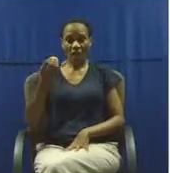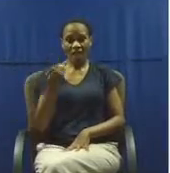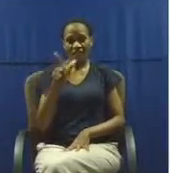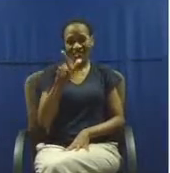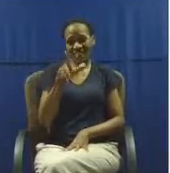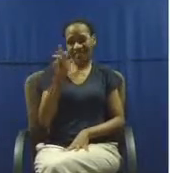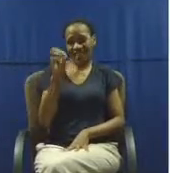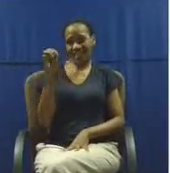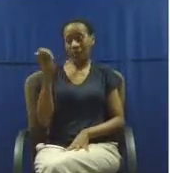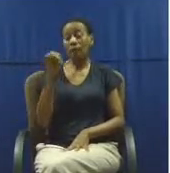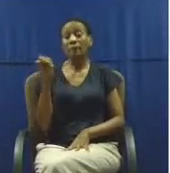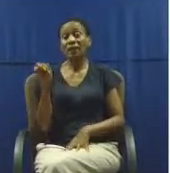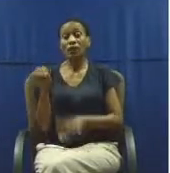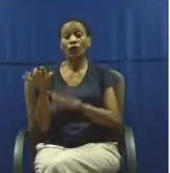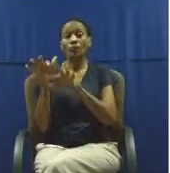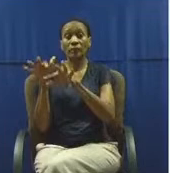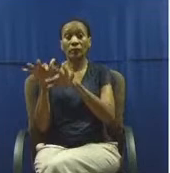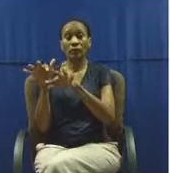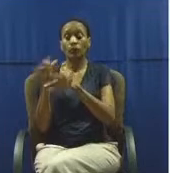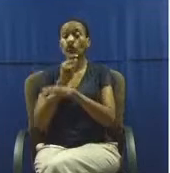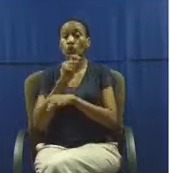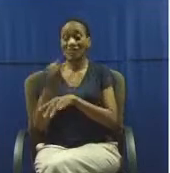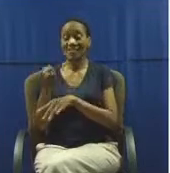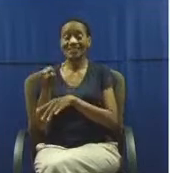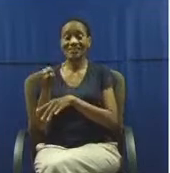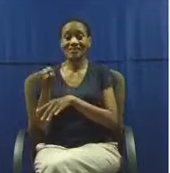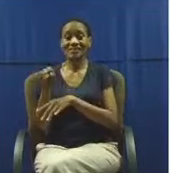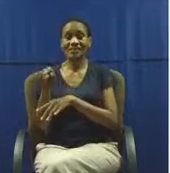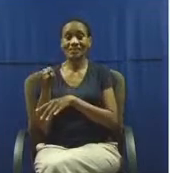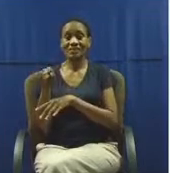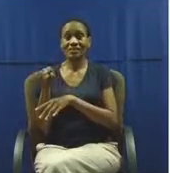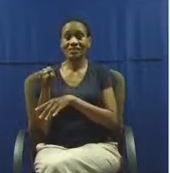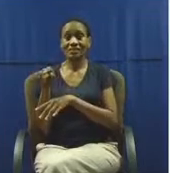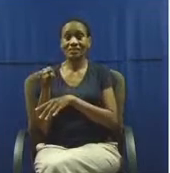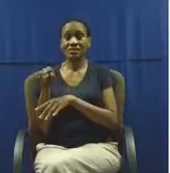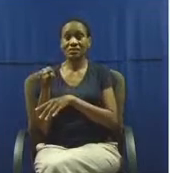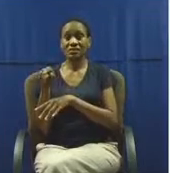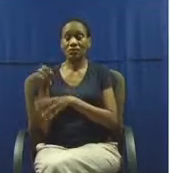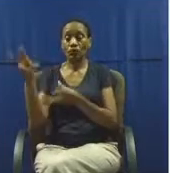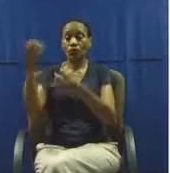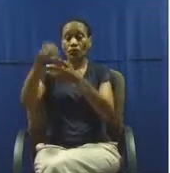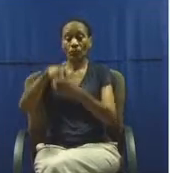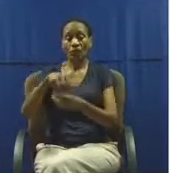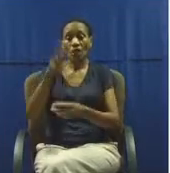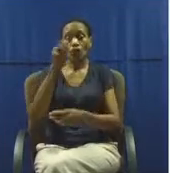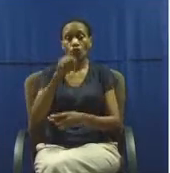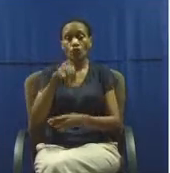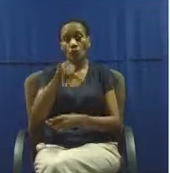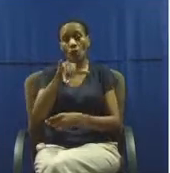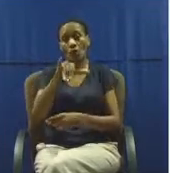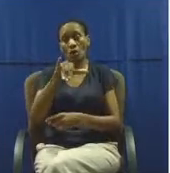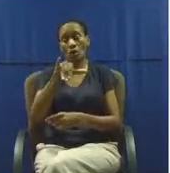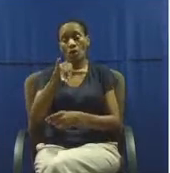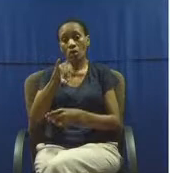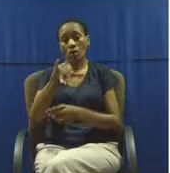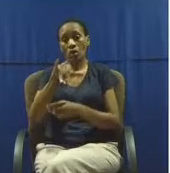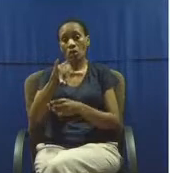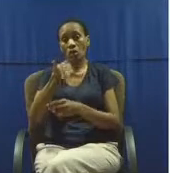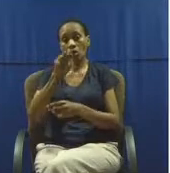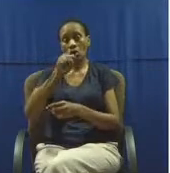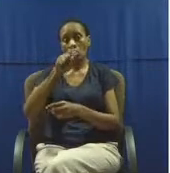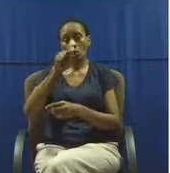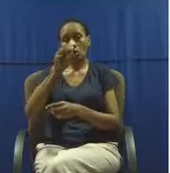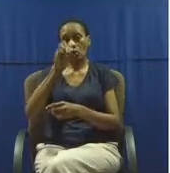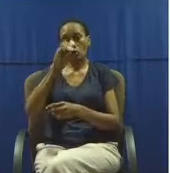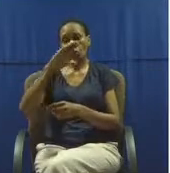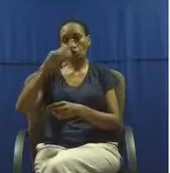million subscribers, is listed on this New York Stock Exchange. Through that listing, they were able